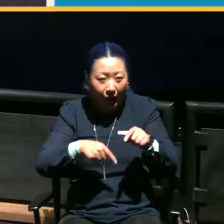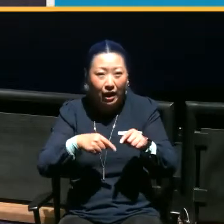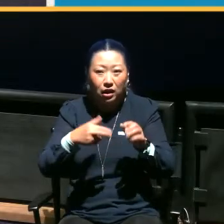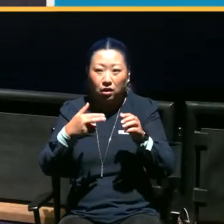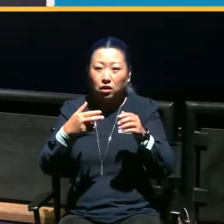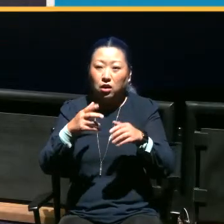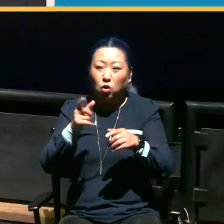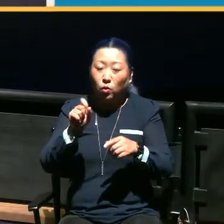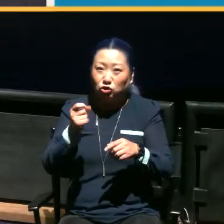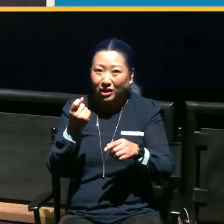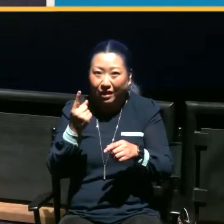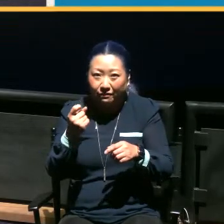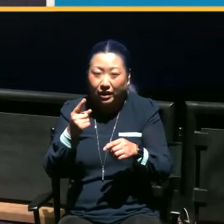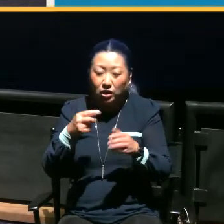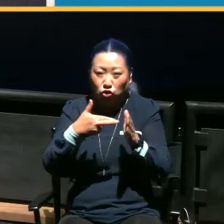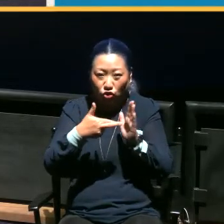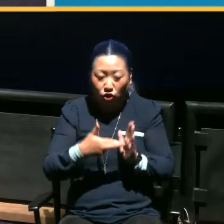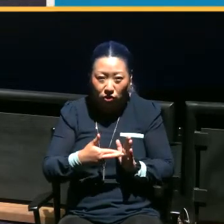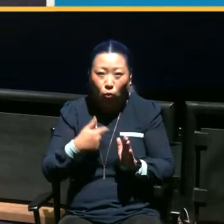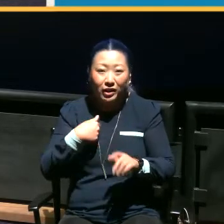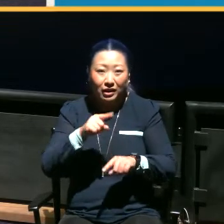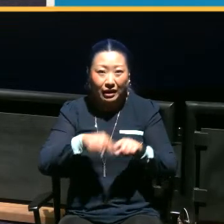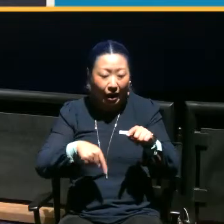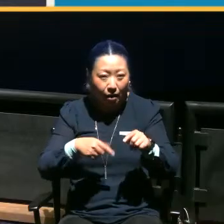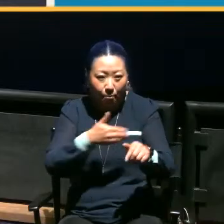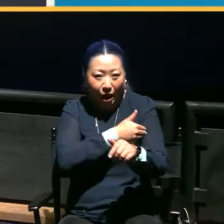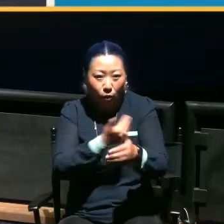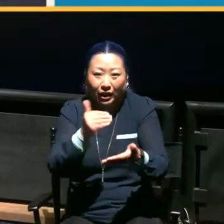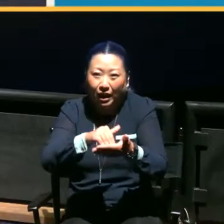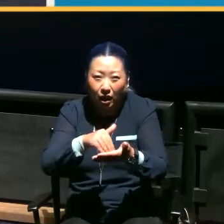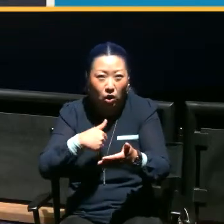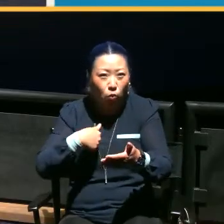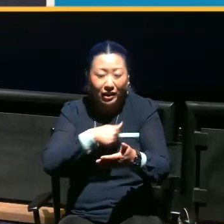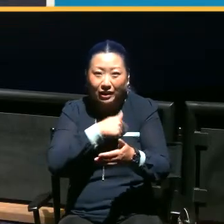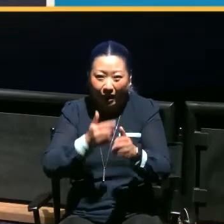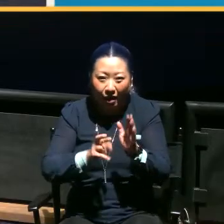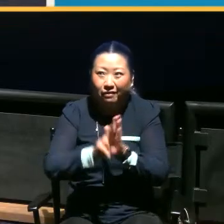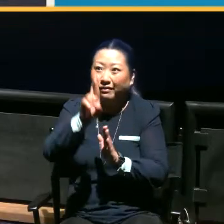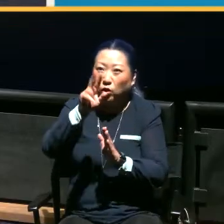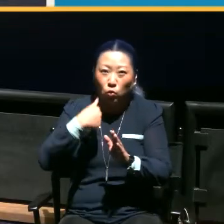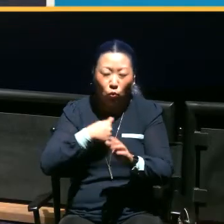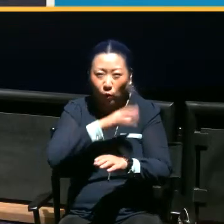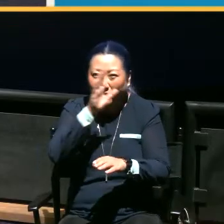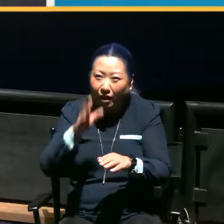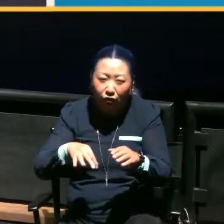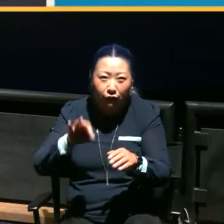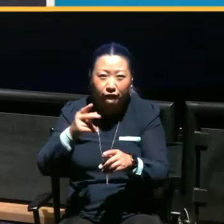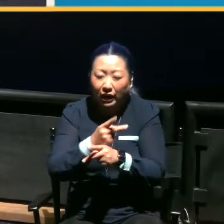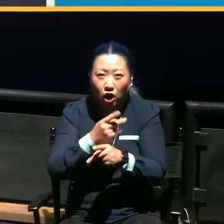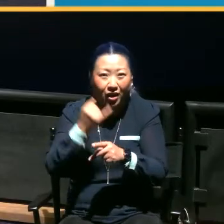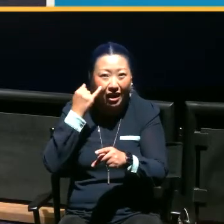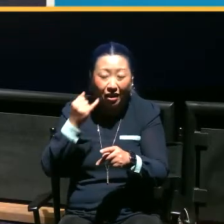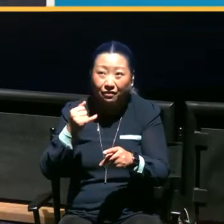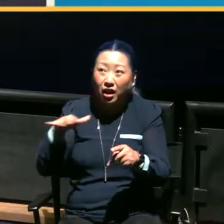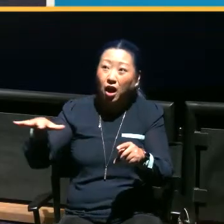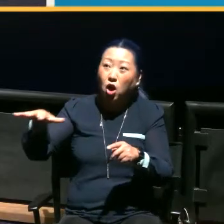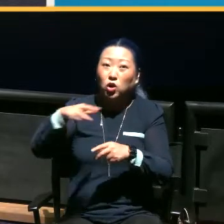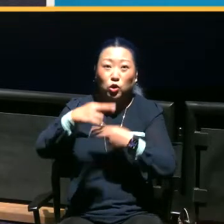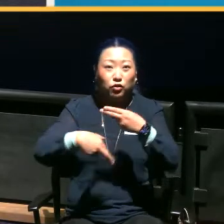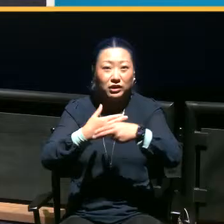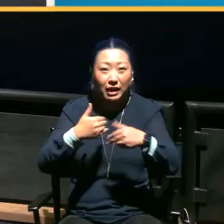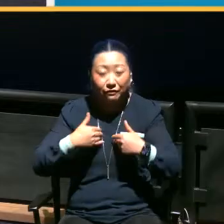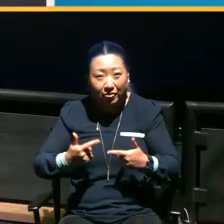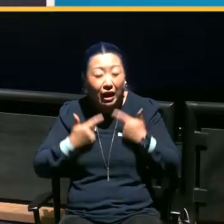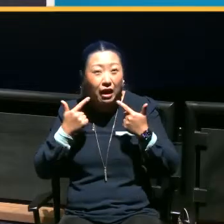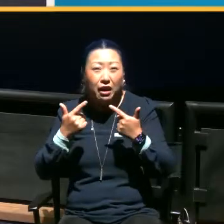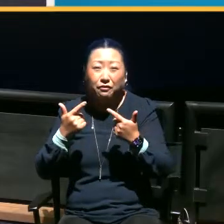bring the STIS instrument back to life. We'll never find out if there's life in the universe. And everyone will blame me, is what I